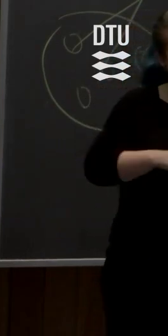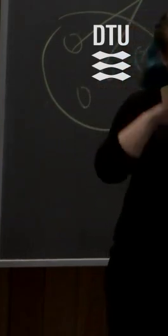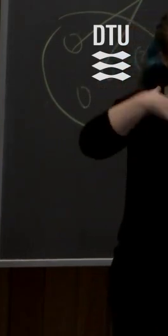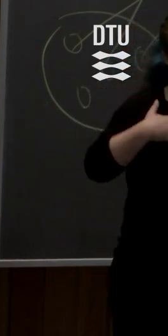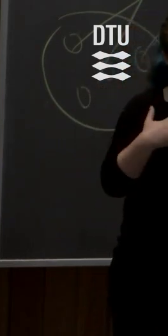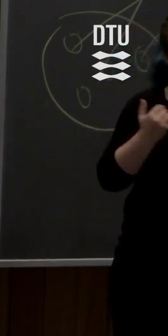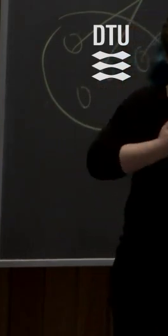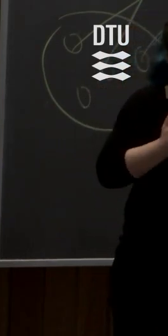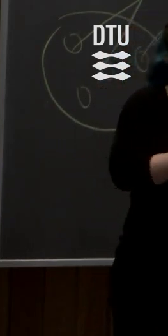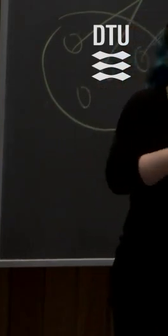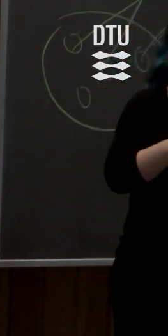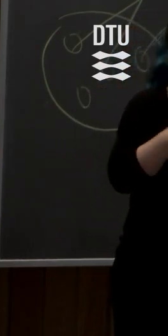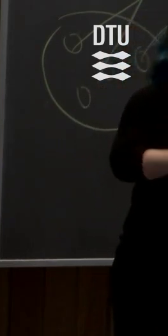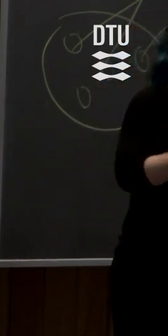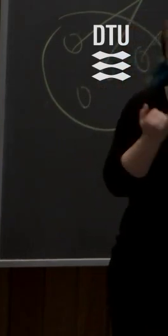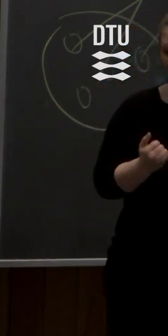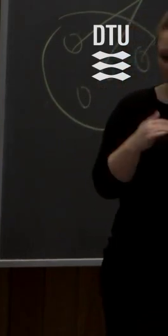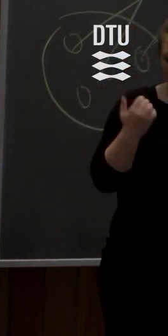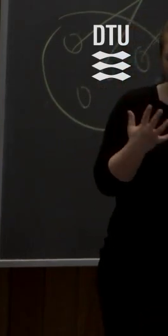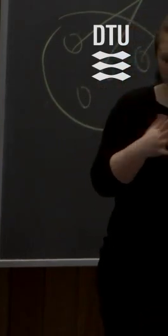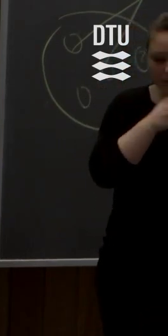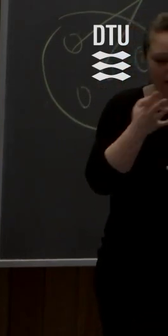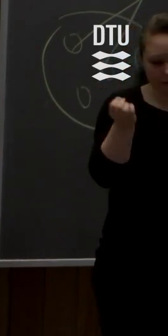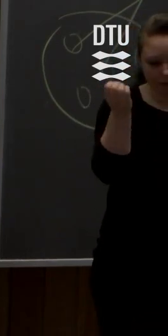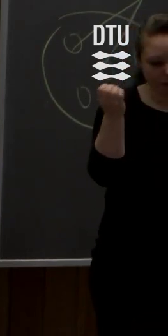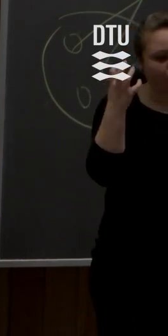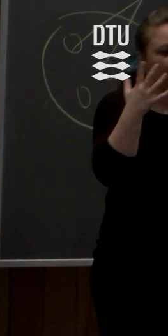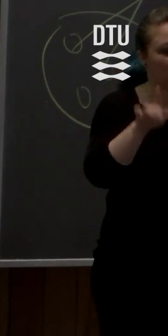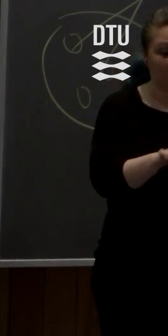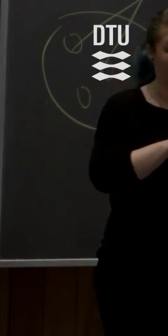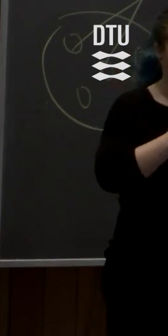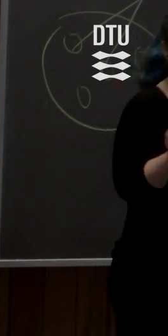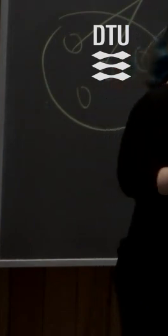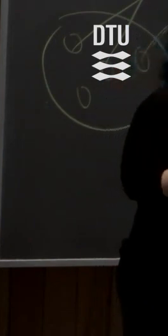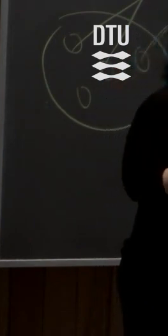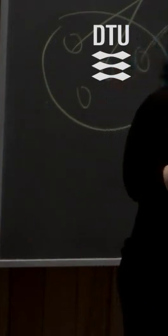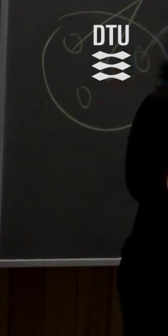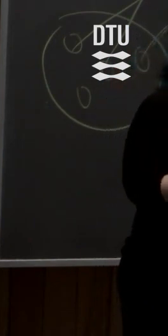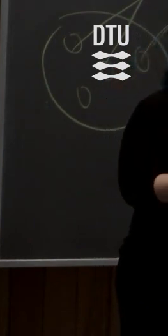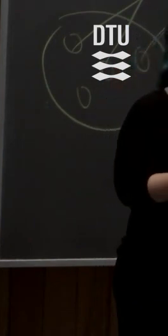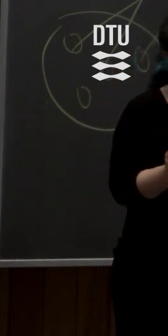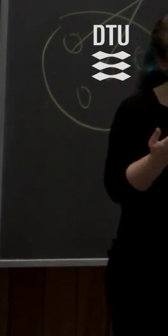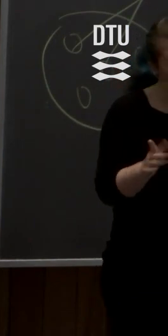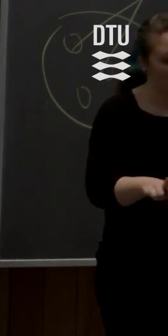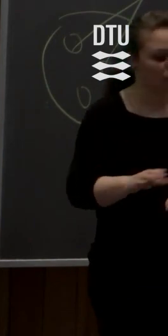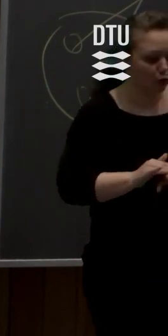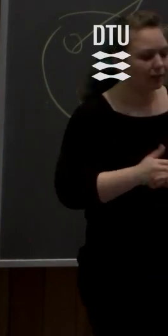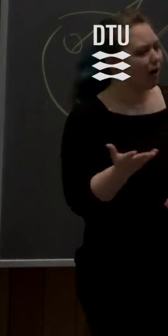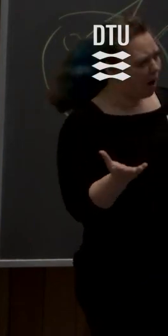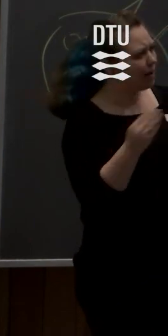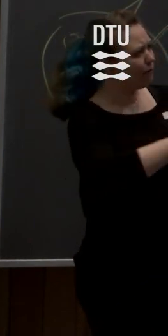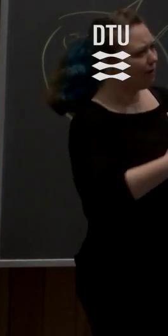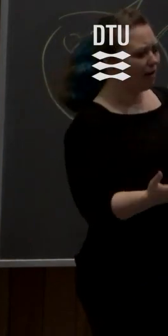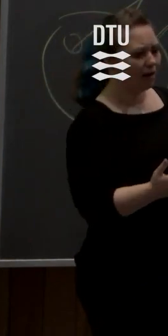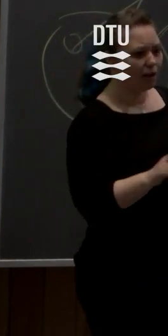process improvement workshops we have, we put together 14 people to map processes, but they felt involved, which meant also that when they had to go back and